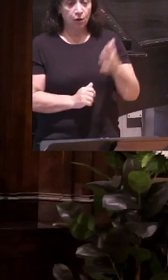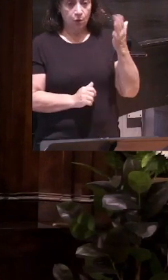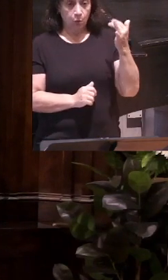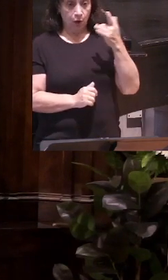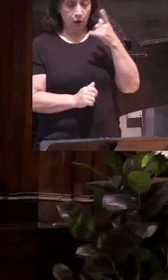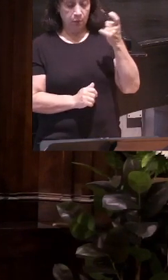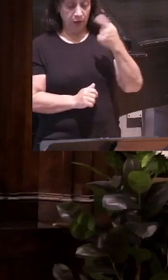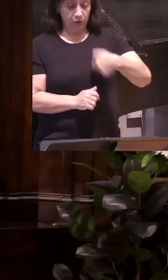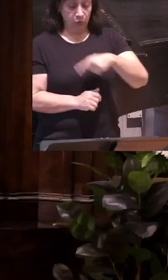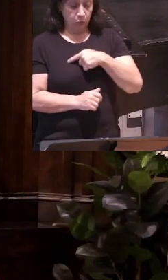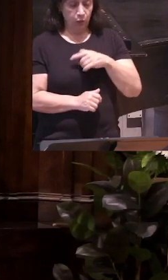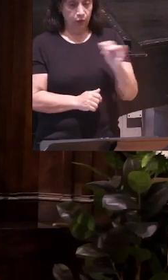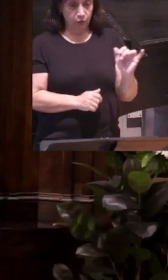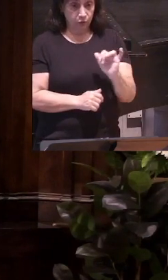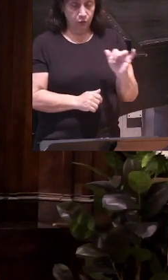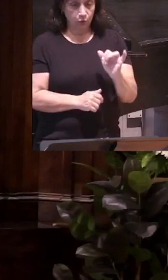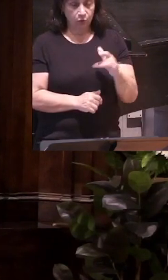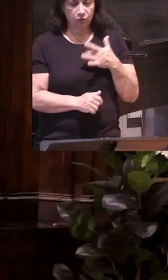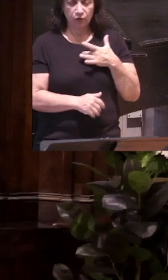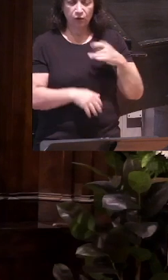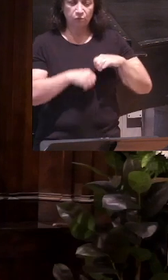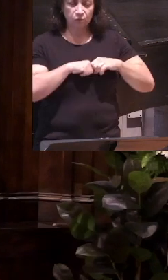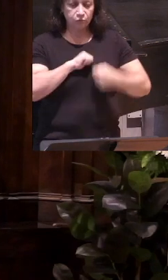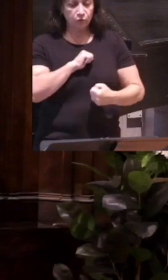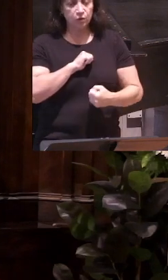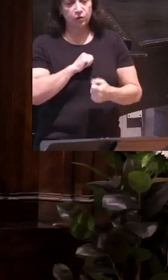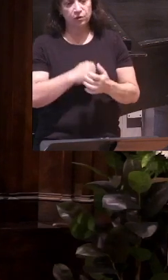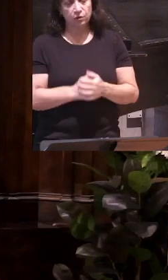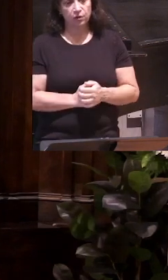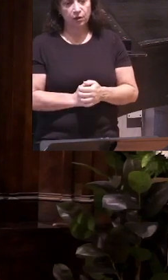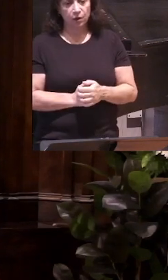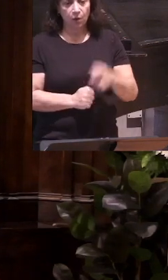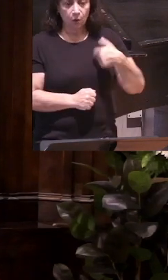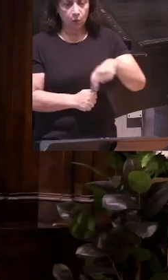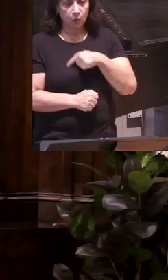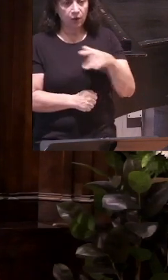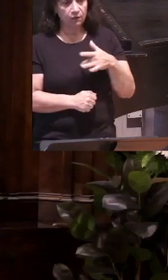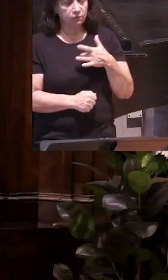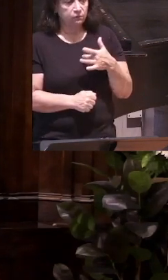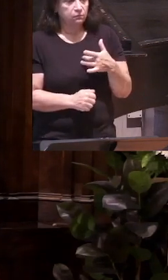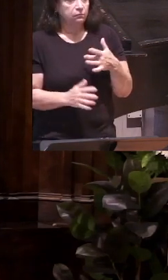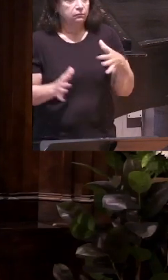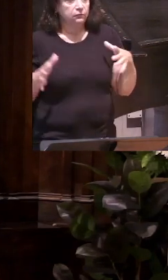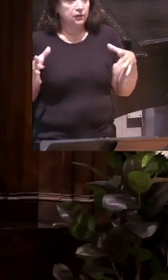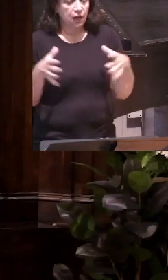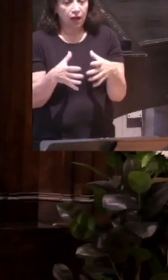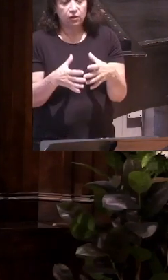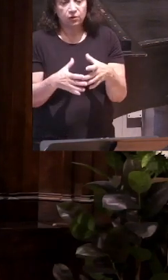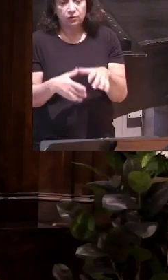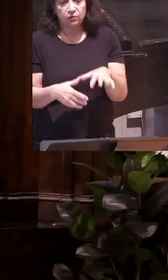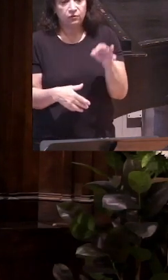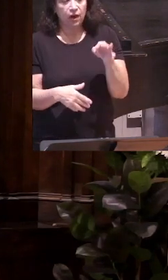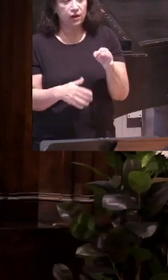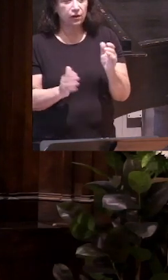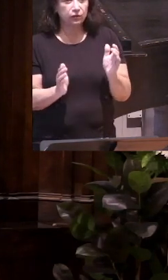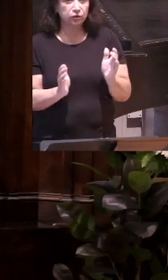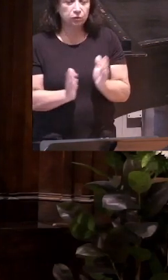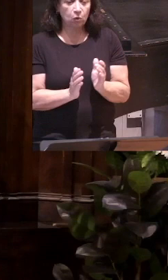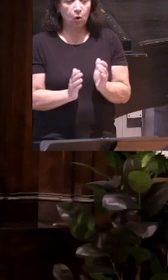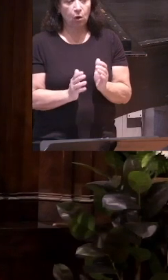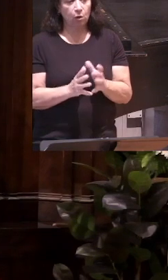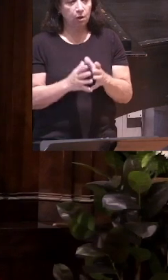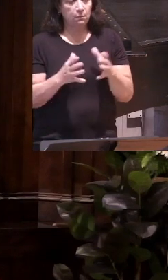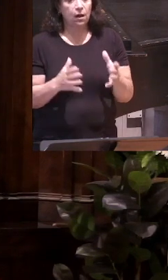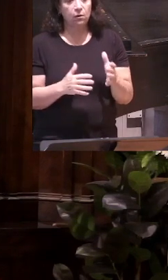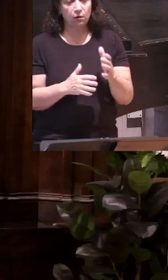we too are brokenhearted. We too gather to find even a small